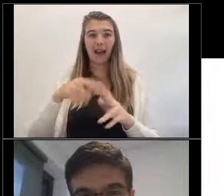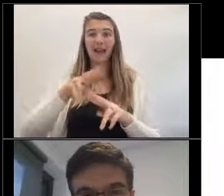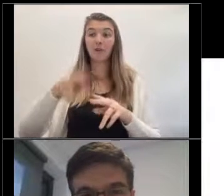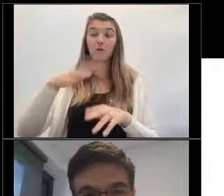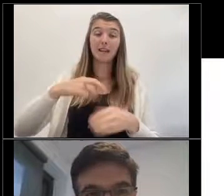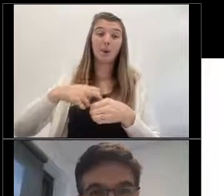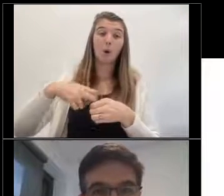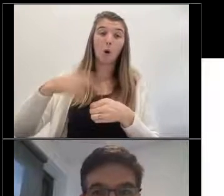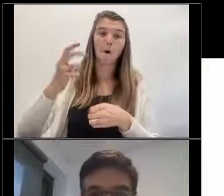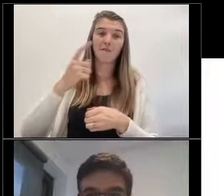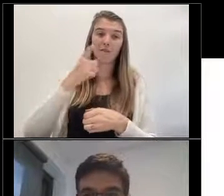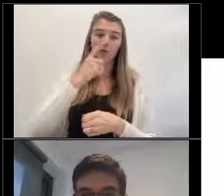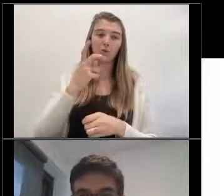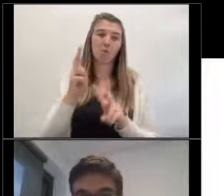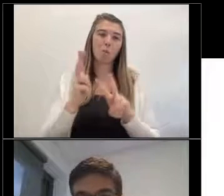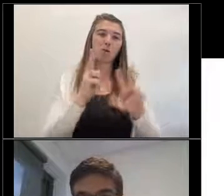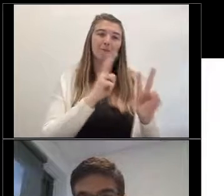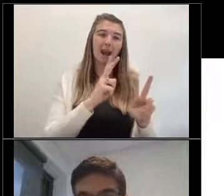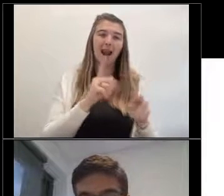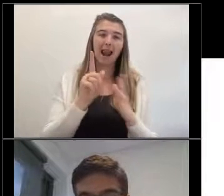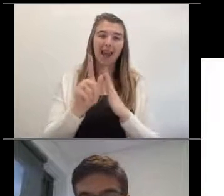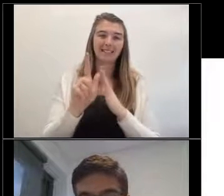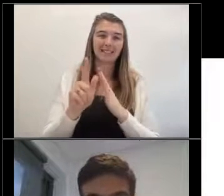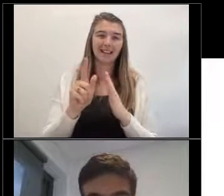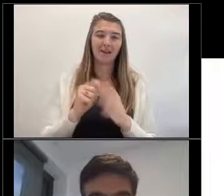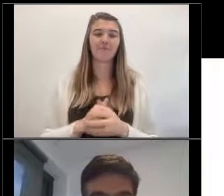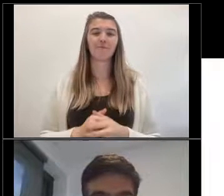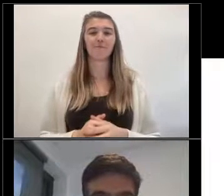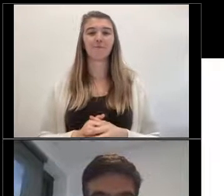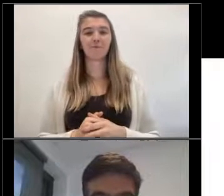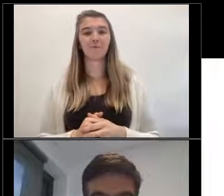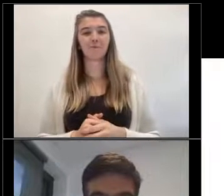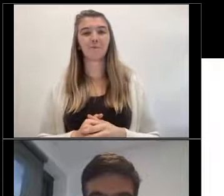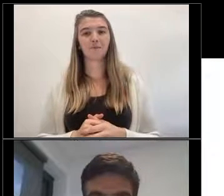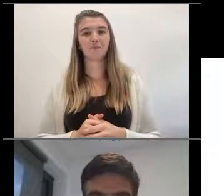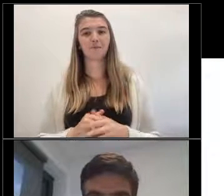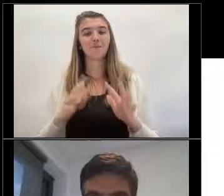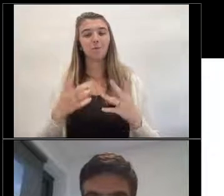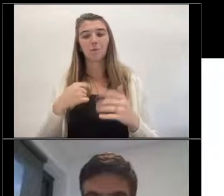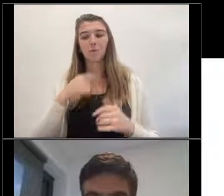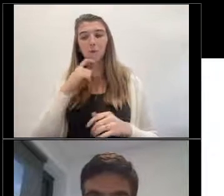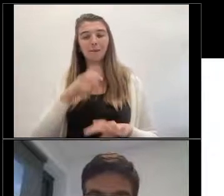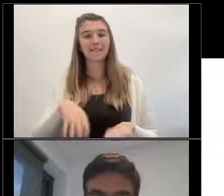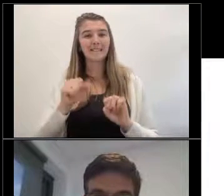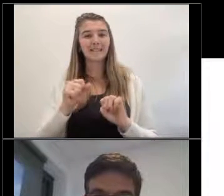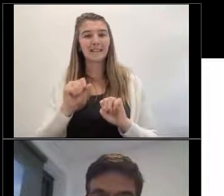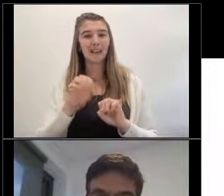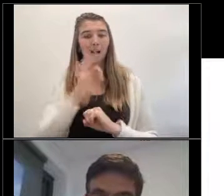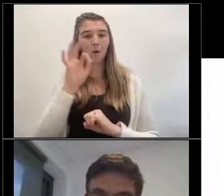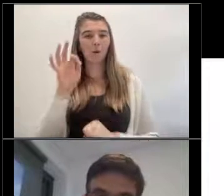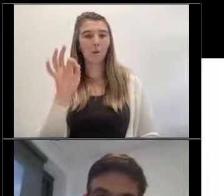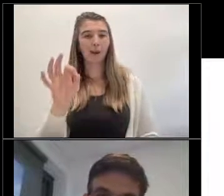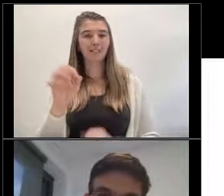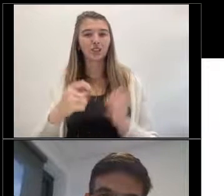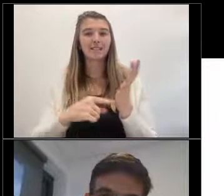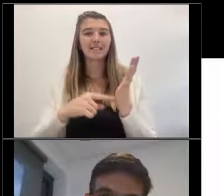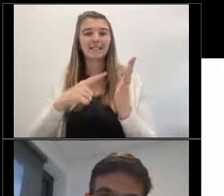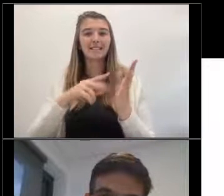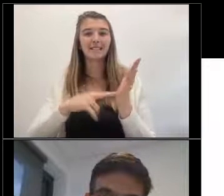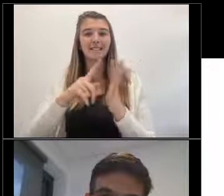watch back on the recording to get those questions as well. So I'll start with a question from Pabam. Tanya, you touched